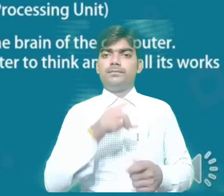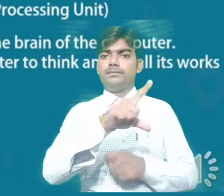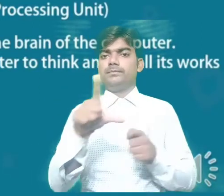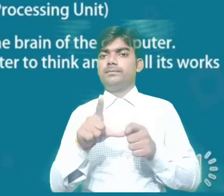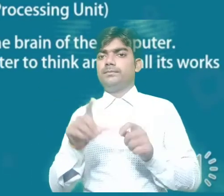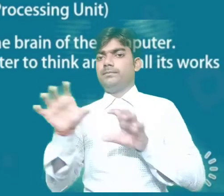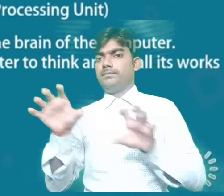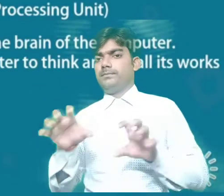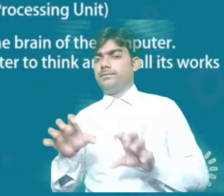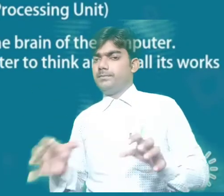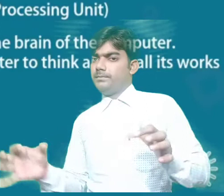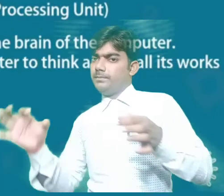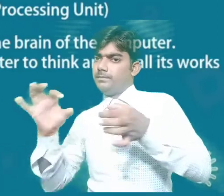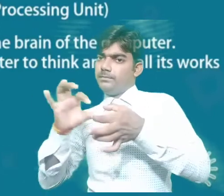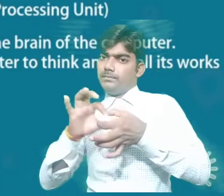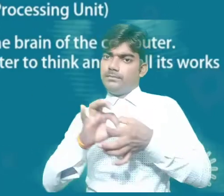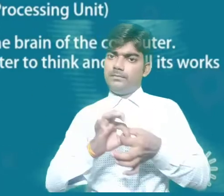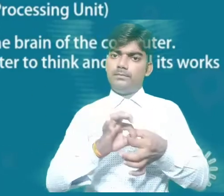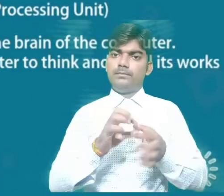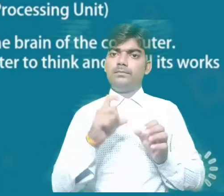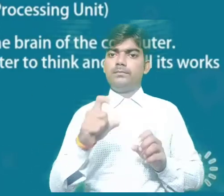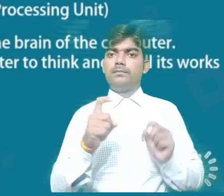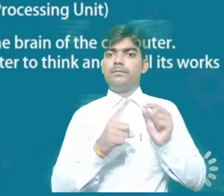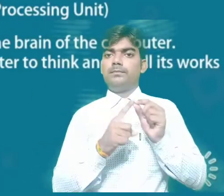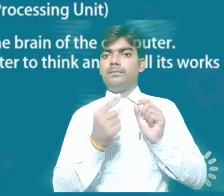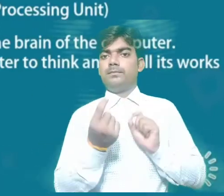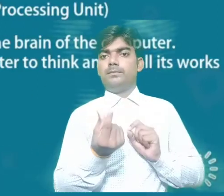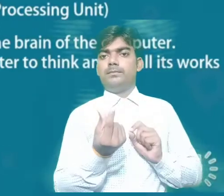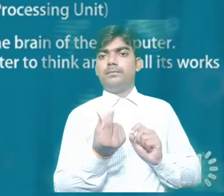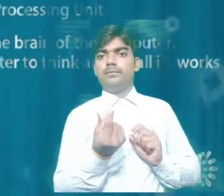All the parts of the computer are connected to the CPU.